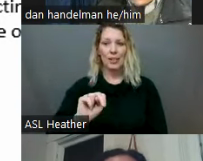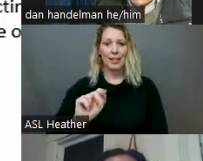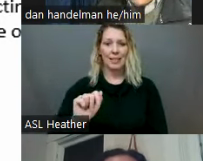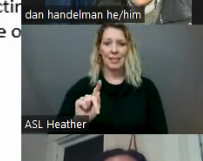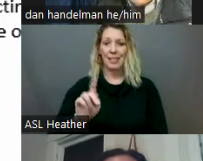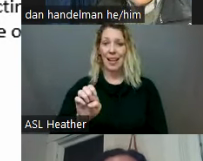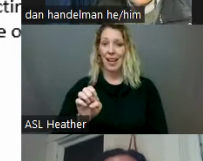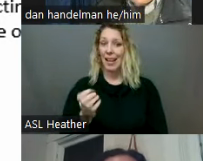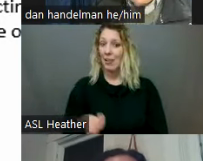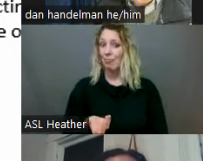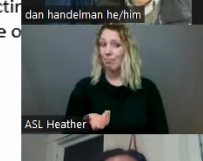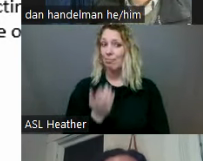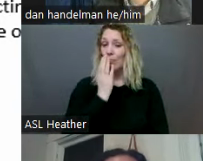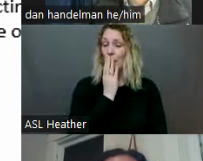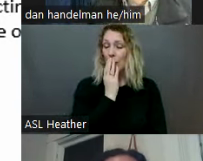is there?